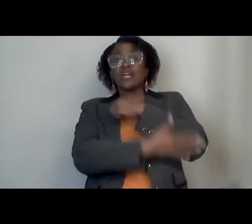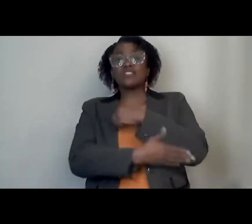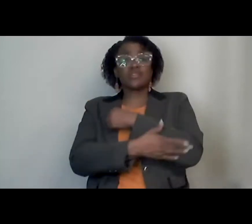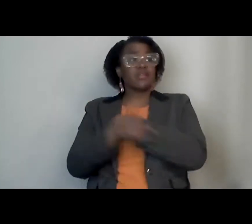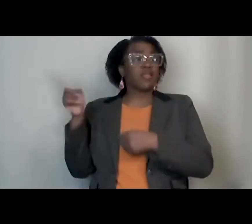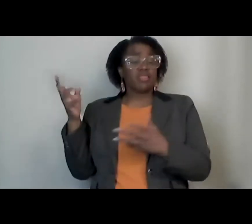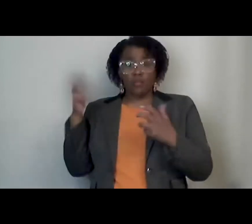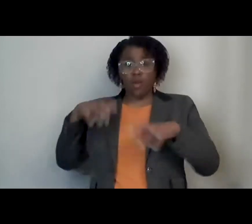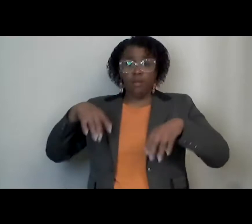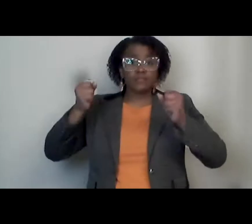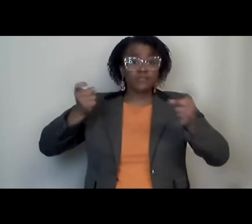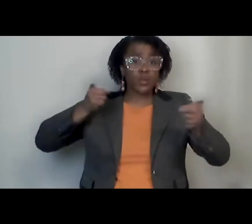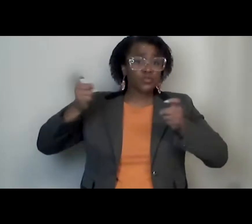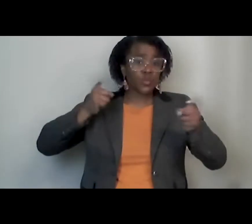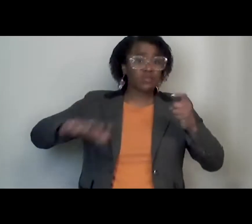borders, be